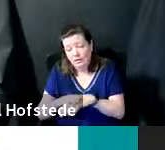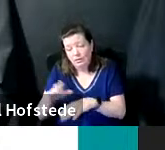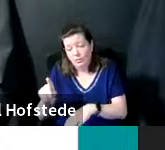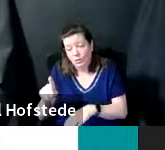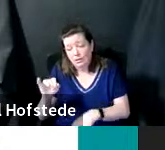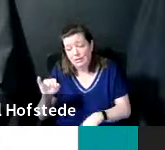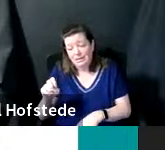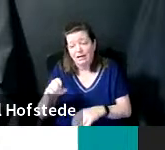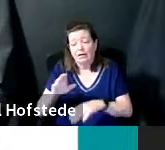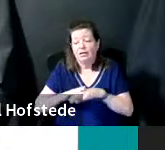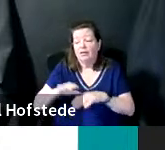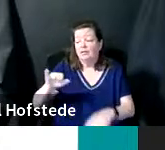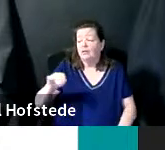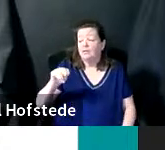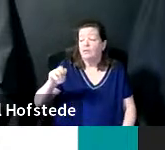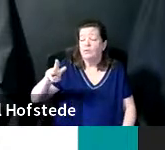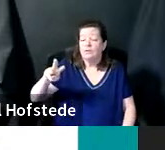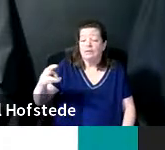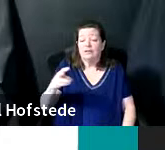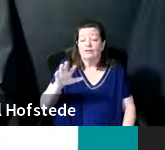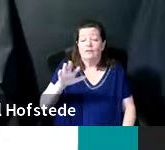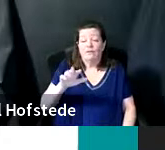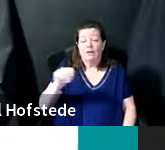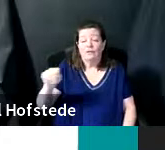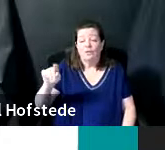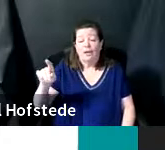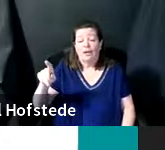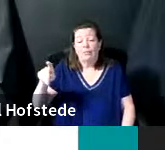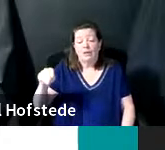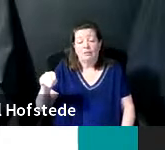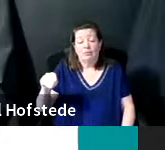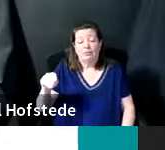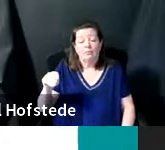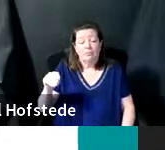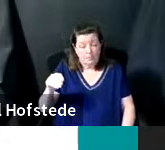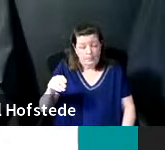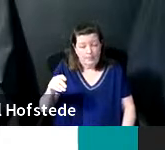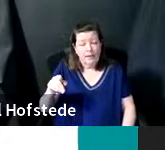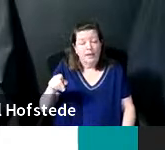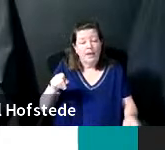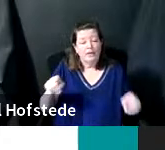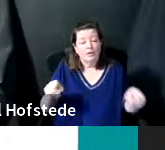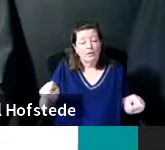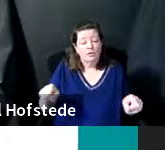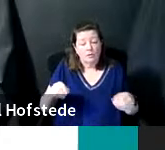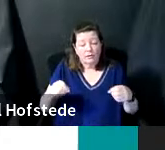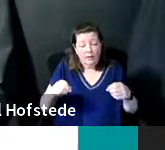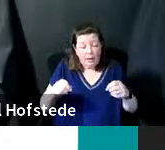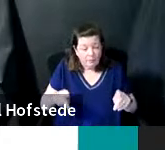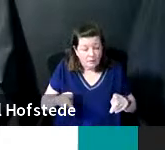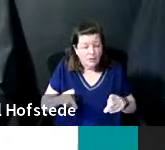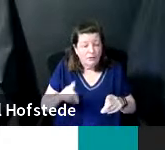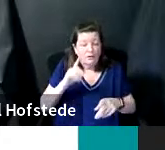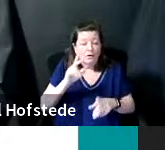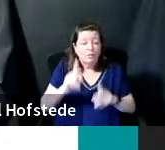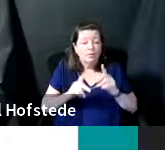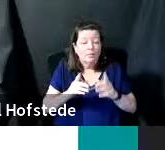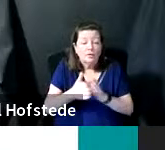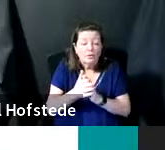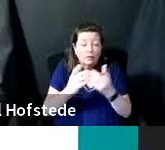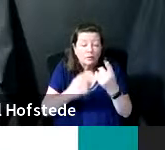6th from 5 to 8 p.m. And here we'll provide the opportunity to have folks ask questions and learn more about